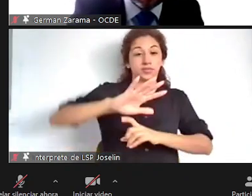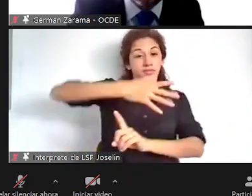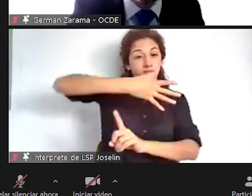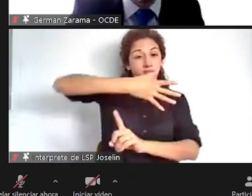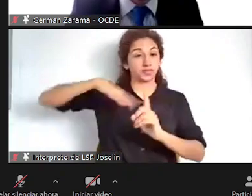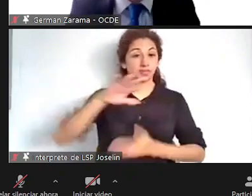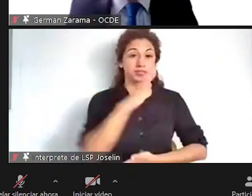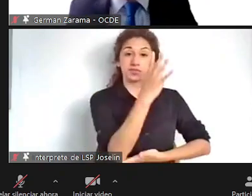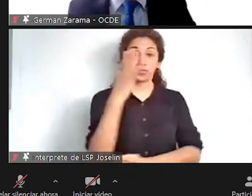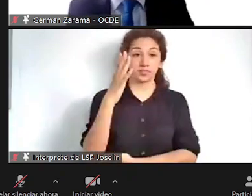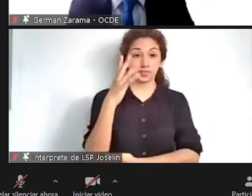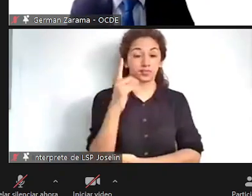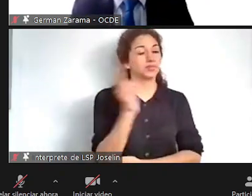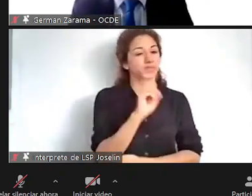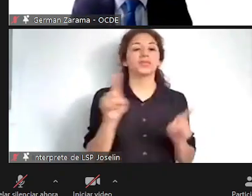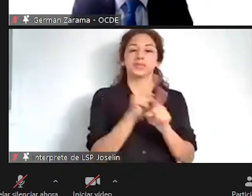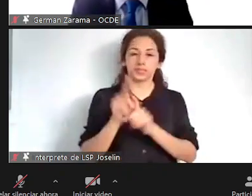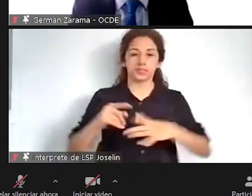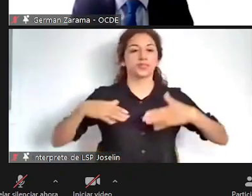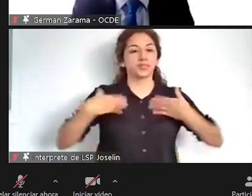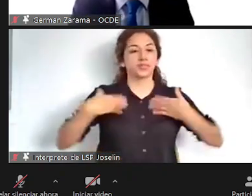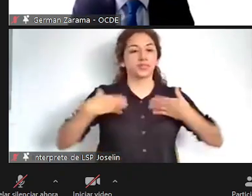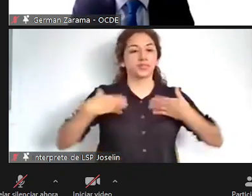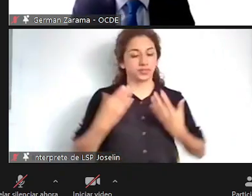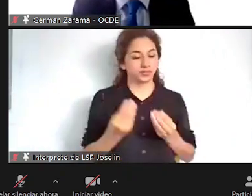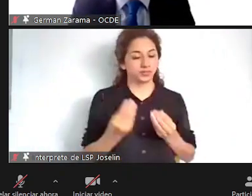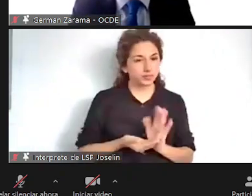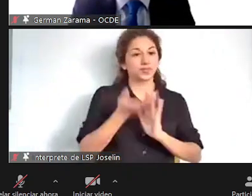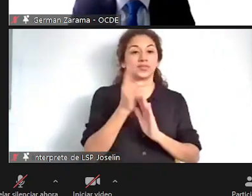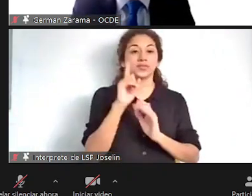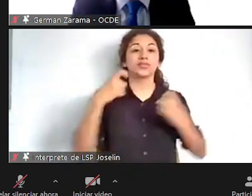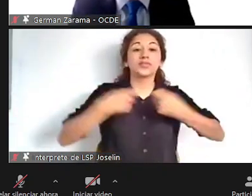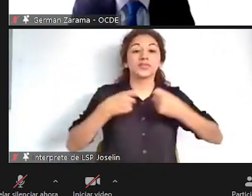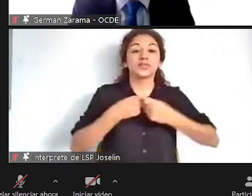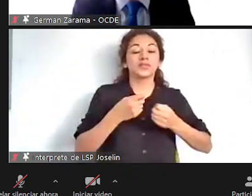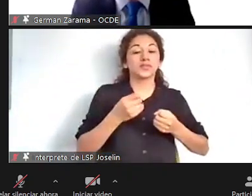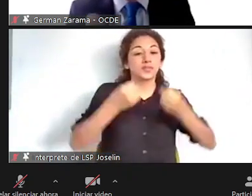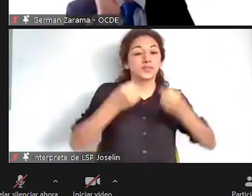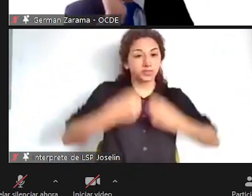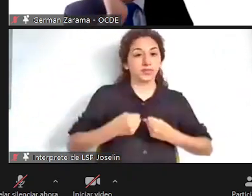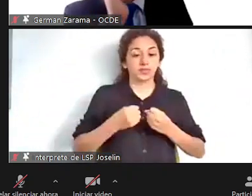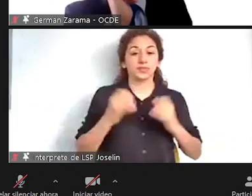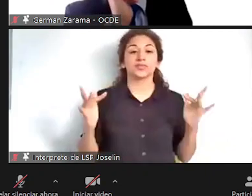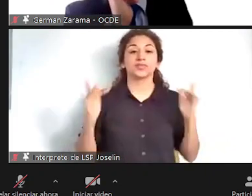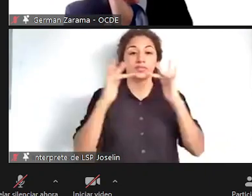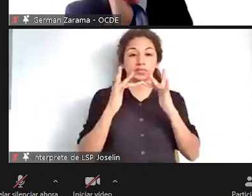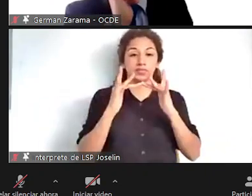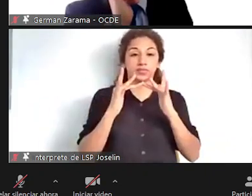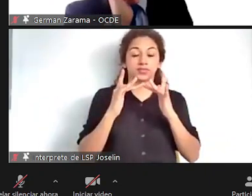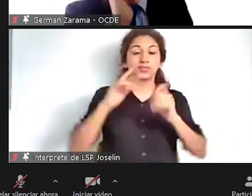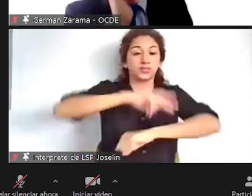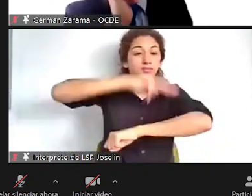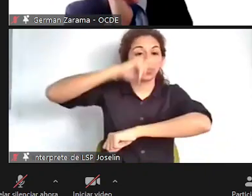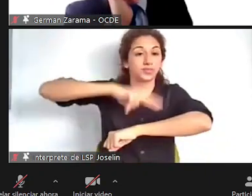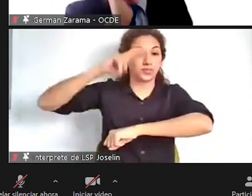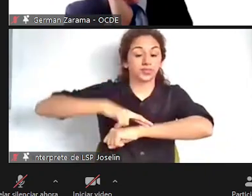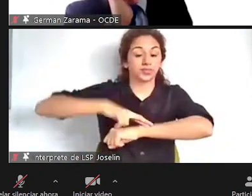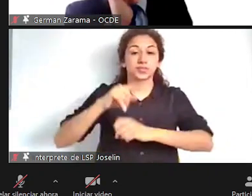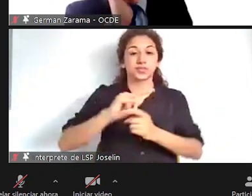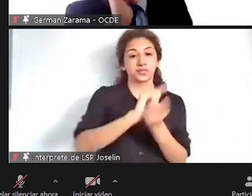and environmental benefits but also it would allow to develop a sustainable electrical grid that allows regional